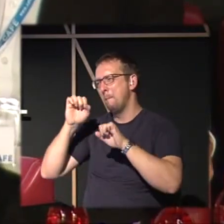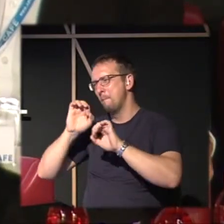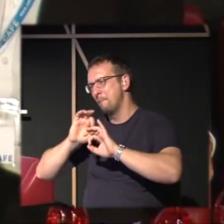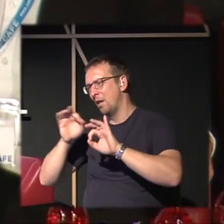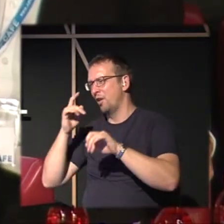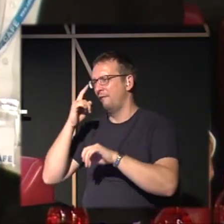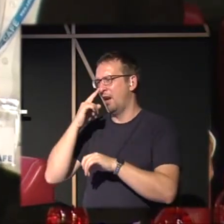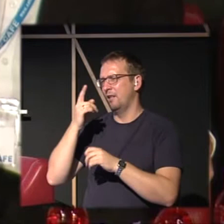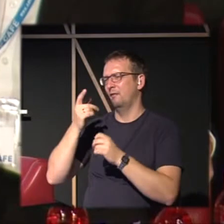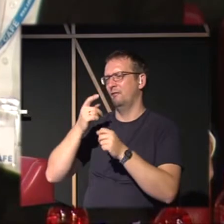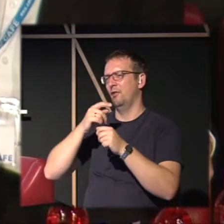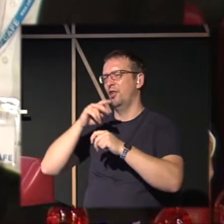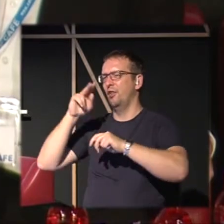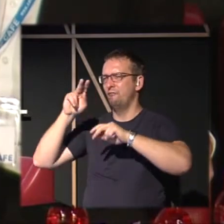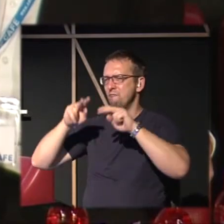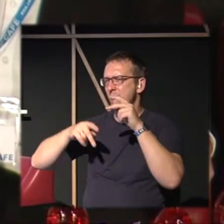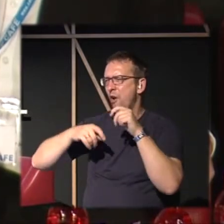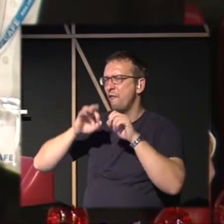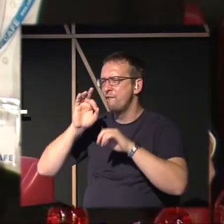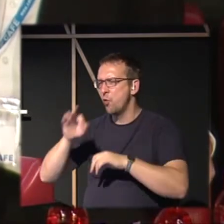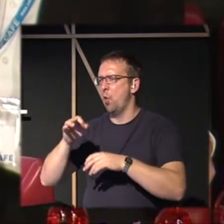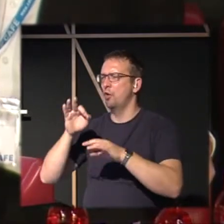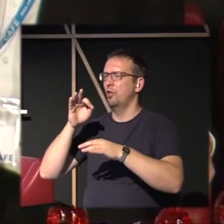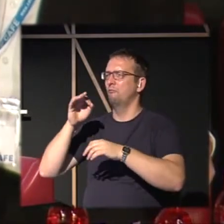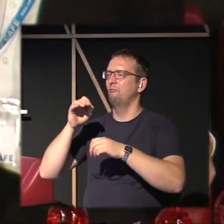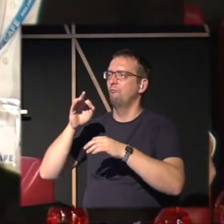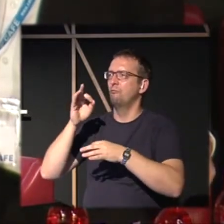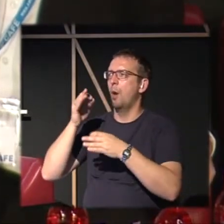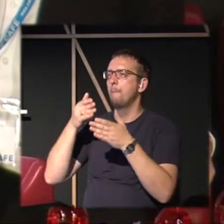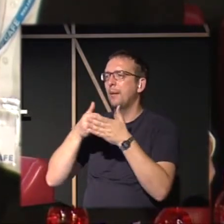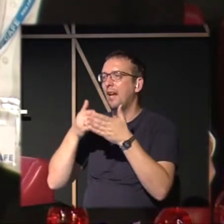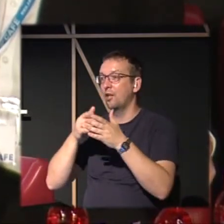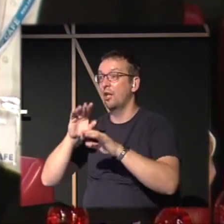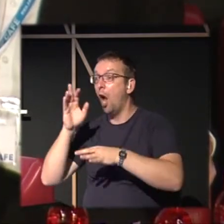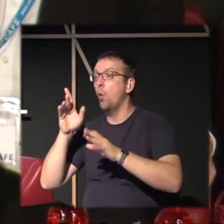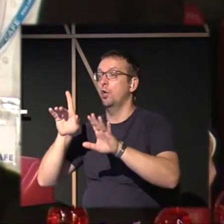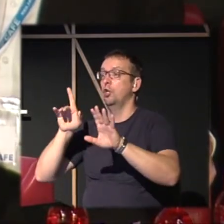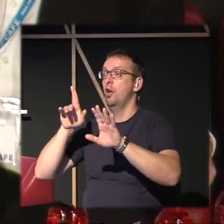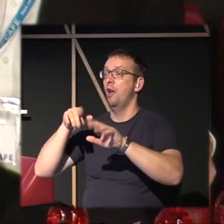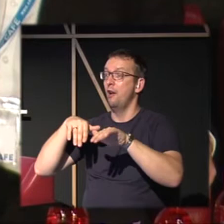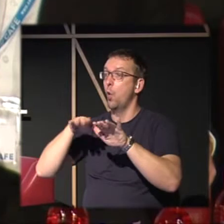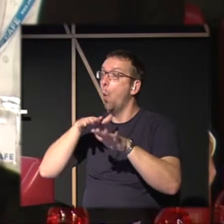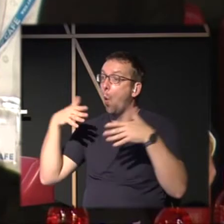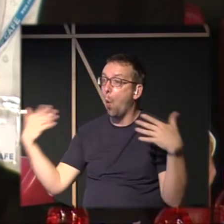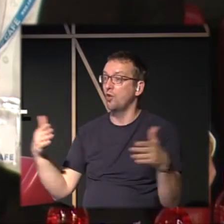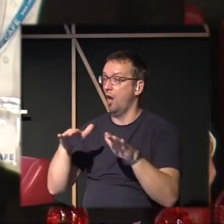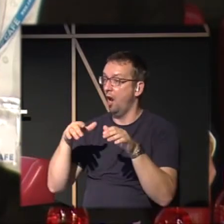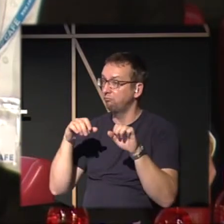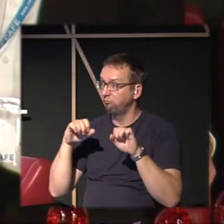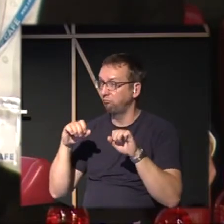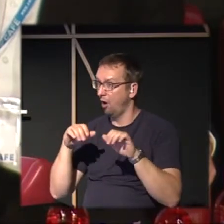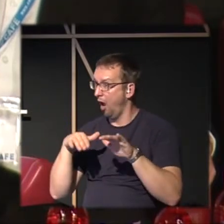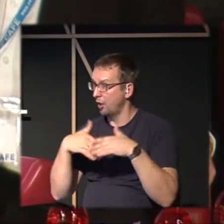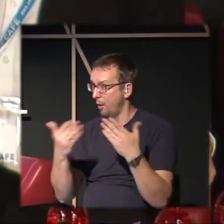I think that more campaigns we have, more attendance we have on the stadiums, and that raises